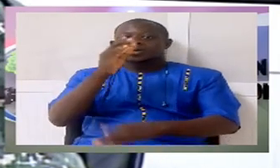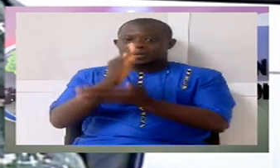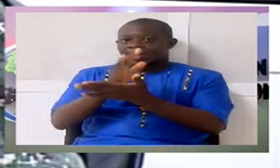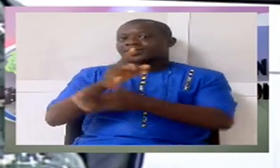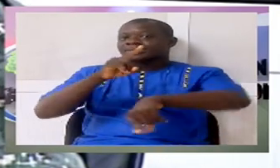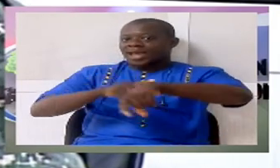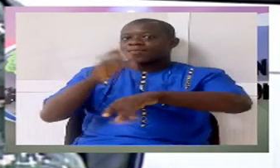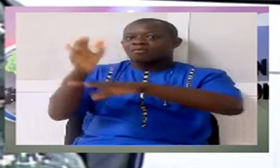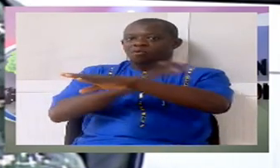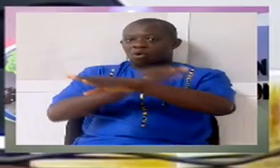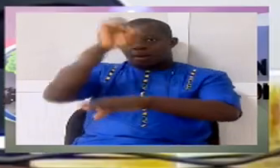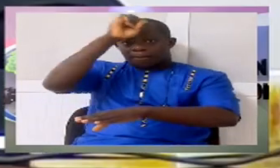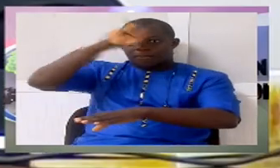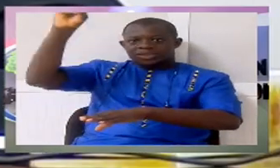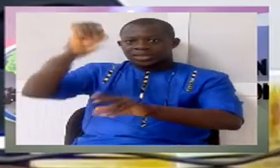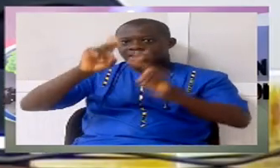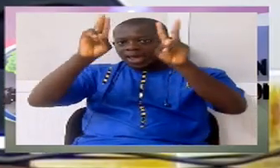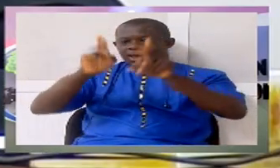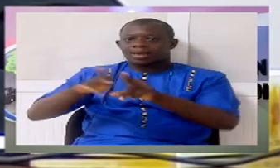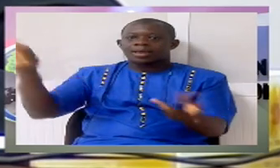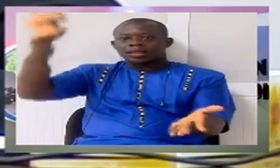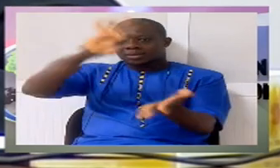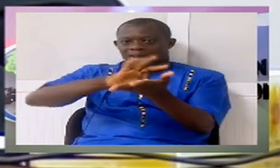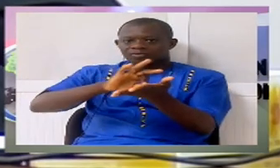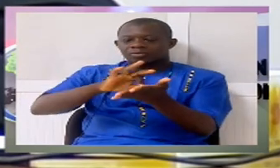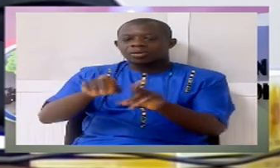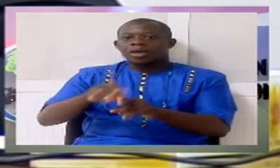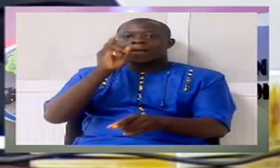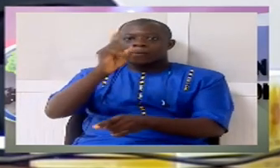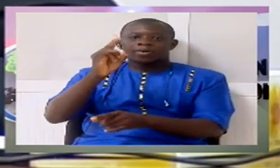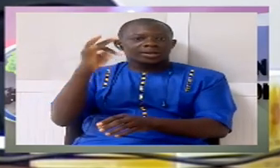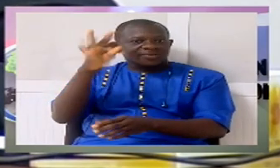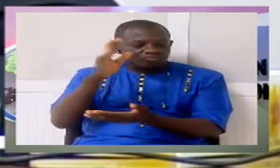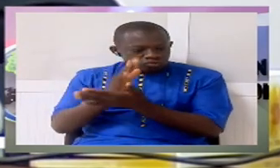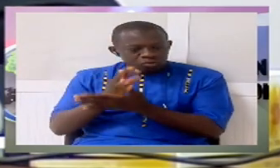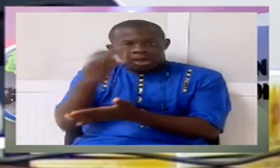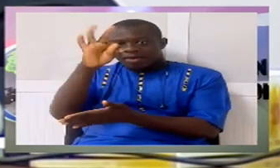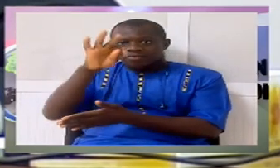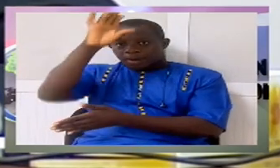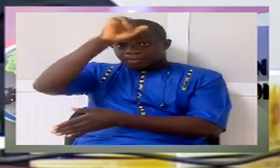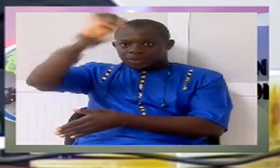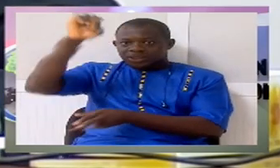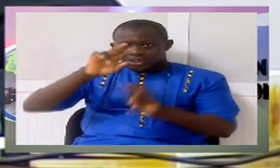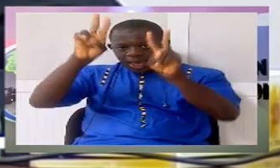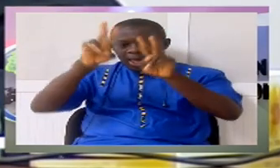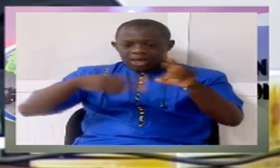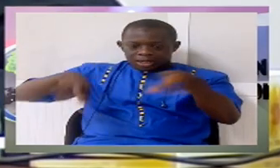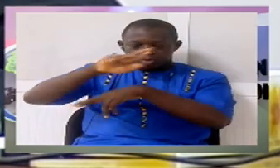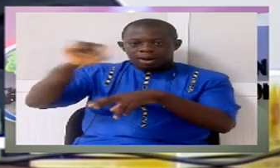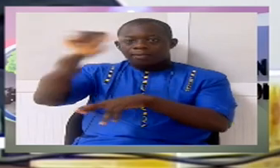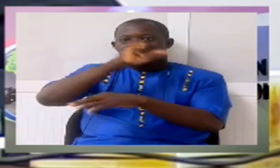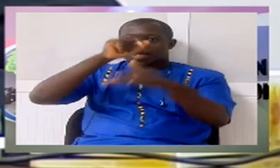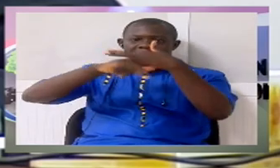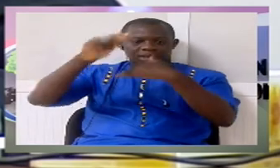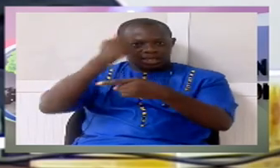That time the president had traveled. But obviously, when the president returned, he would have heard about the killing. One president bi